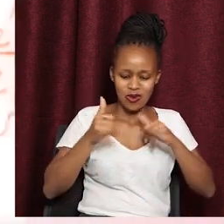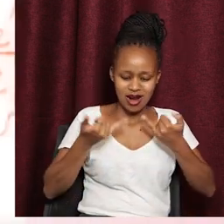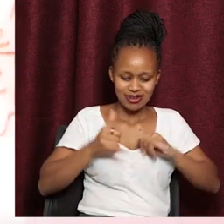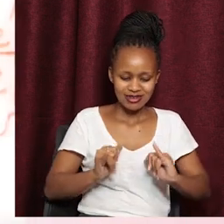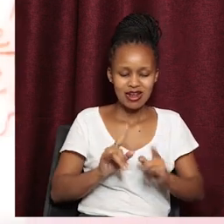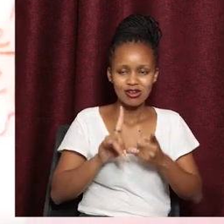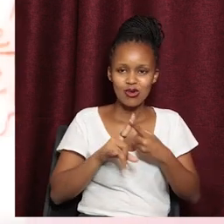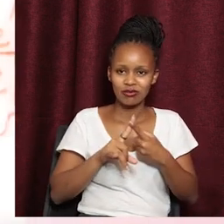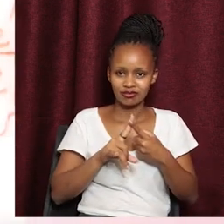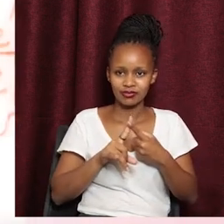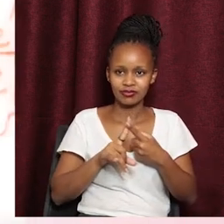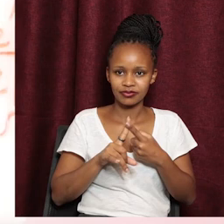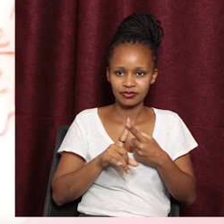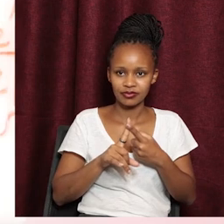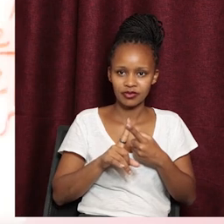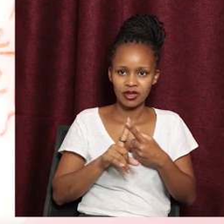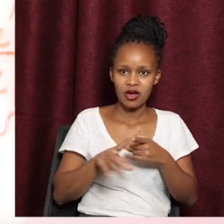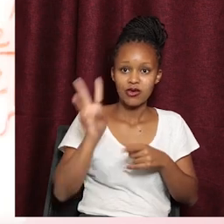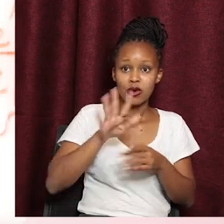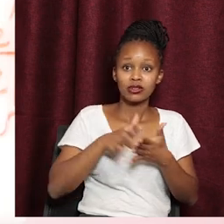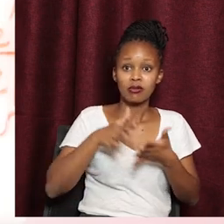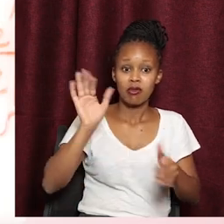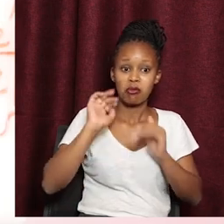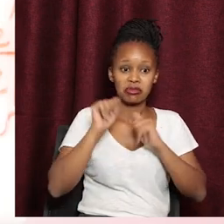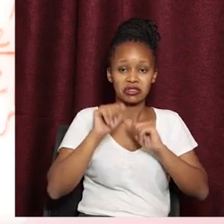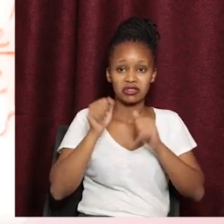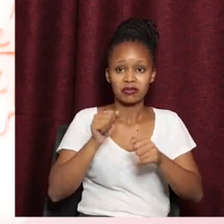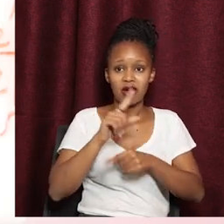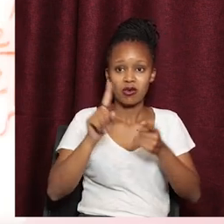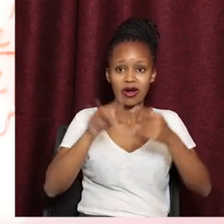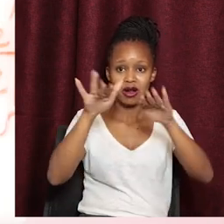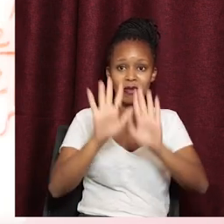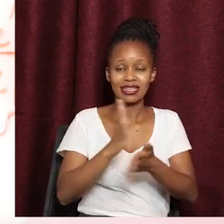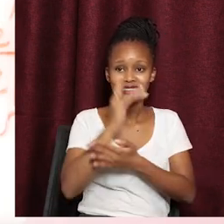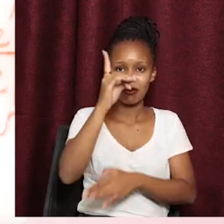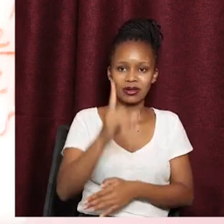to spend as much as we can when we are burying somebody.